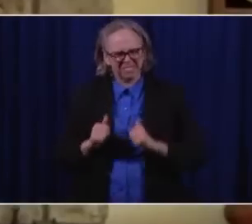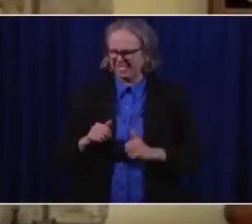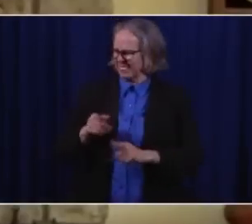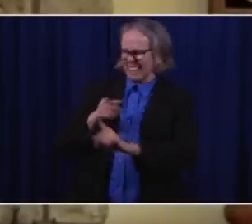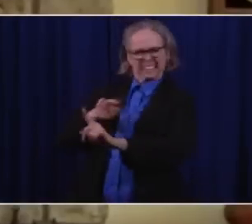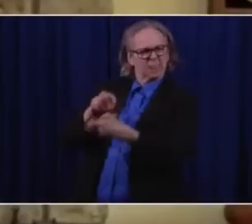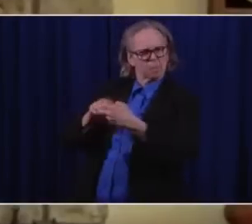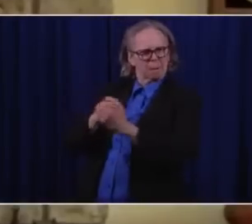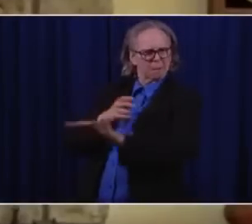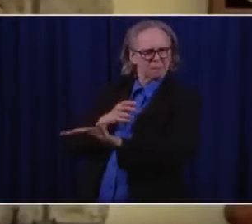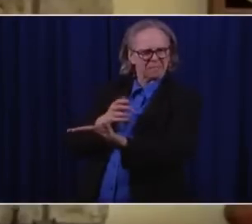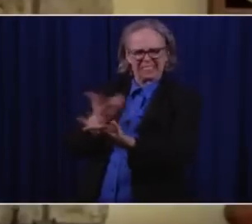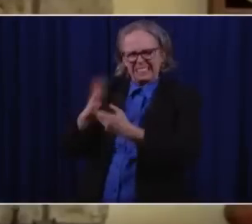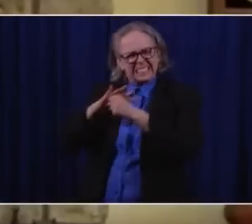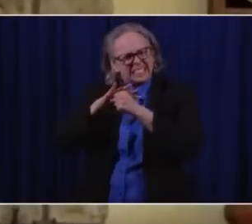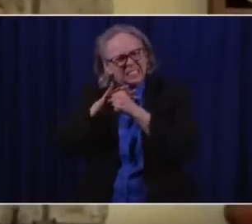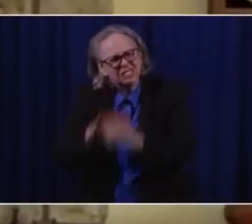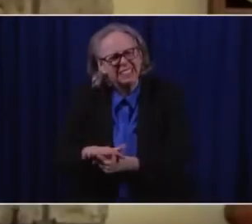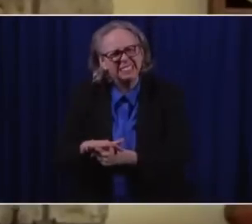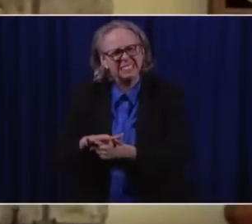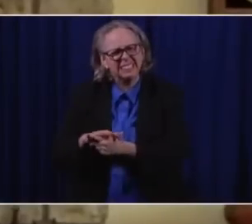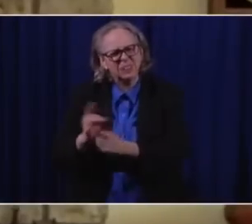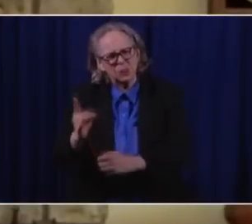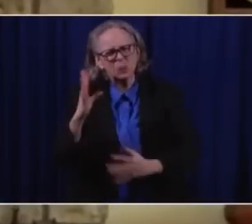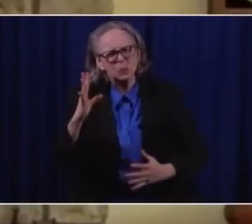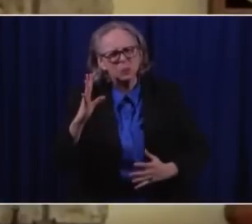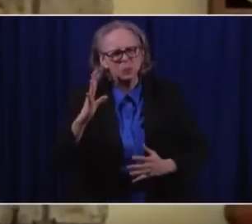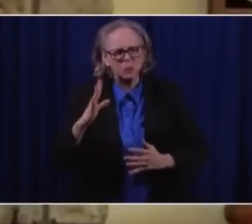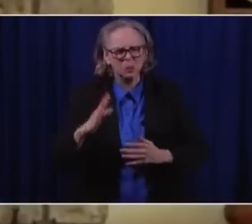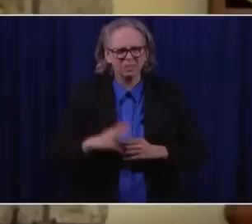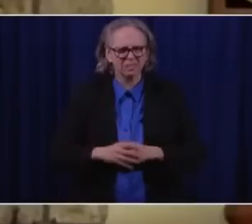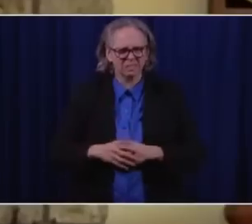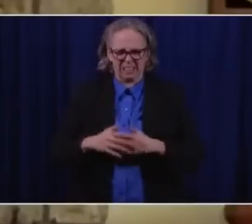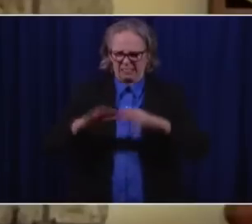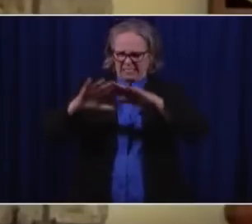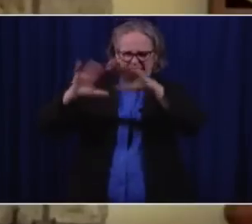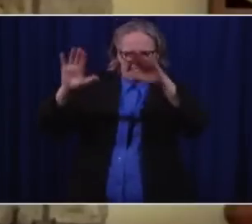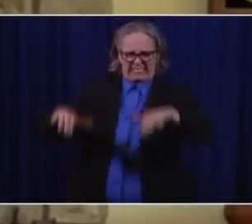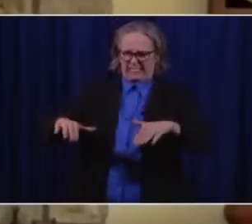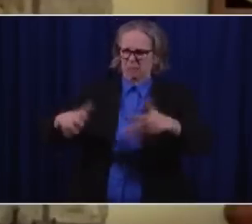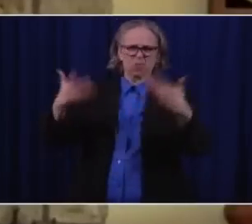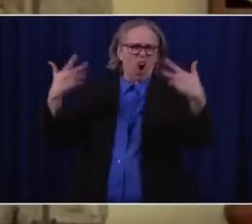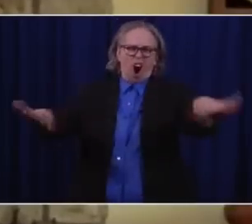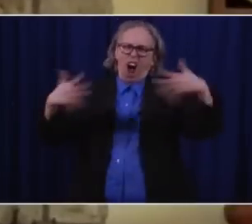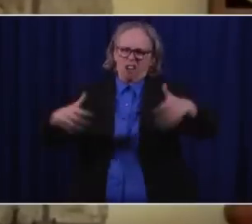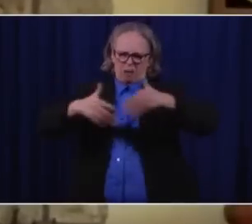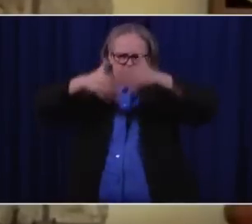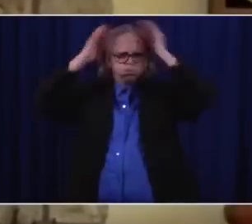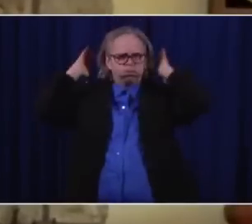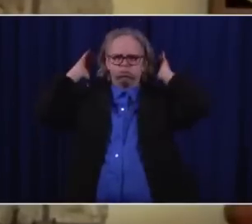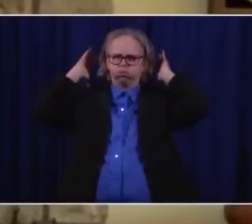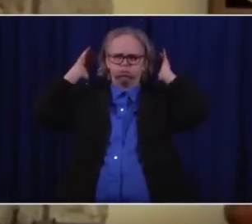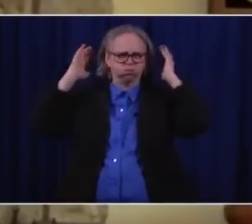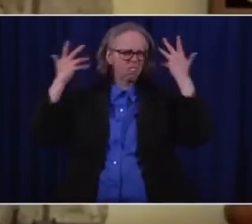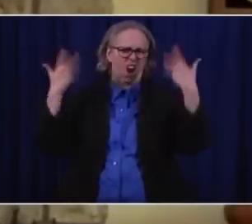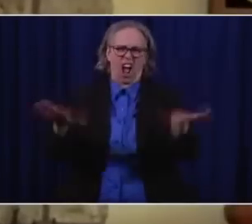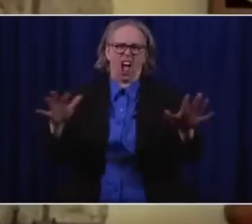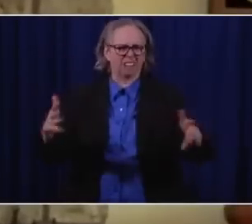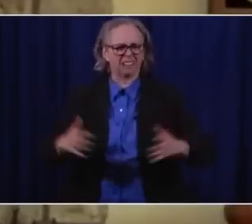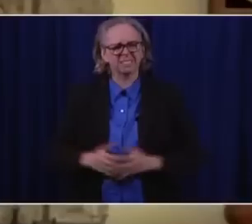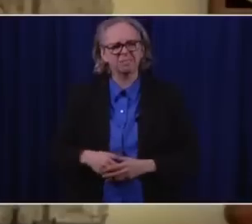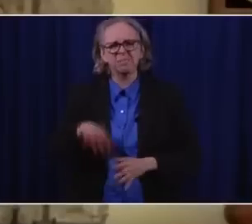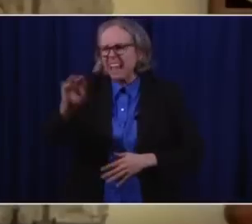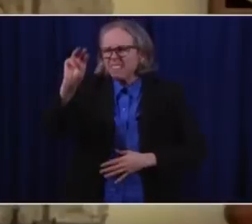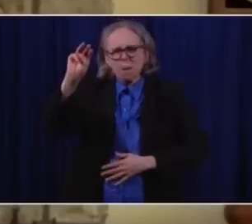immense pressure. I mean, every part of the system is under immense pressure. I talk every Monday to the health directors. I'm telling